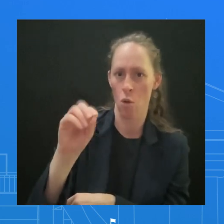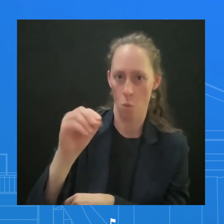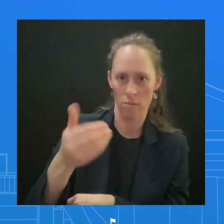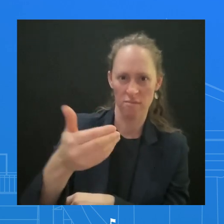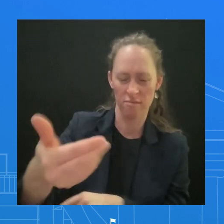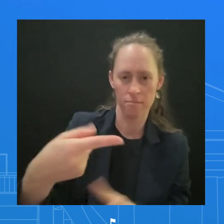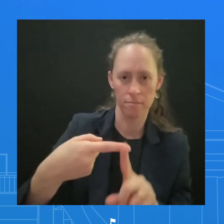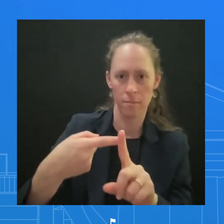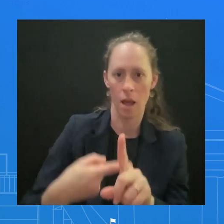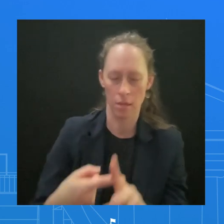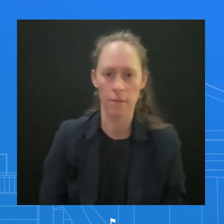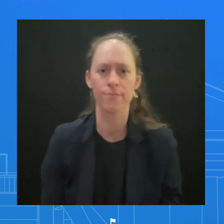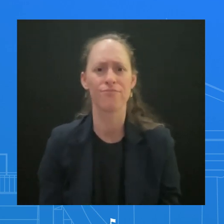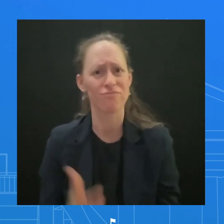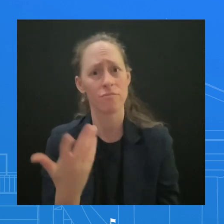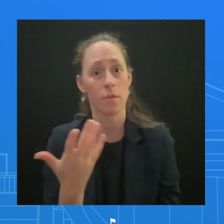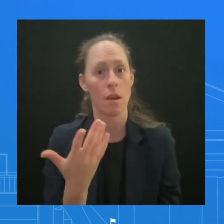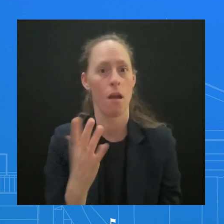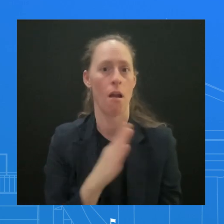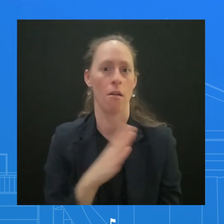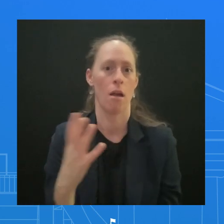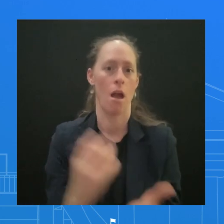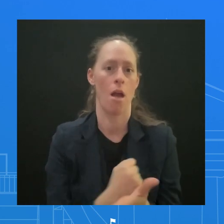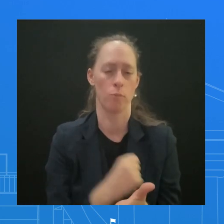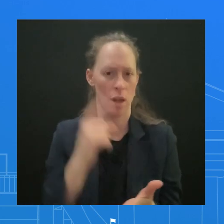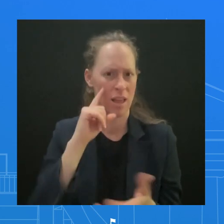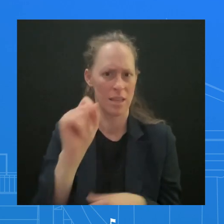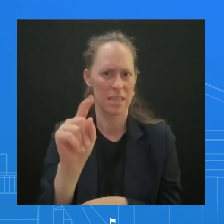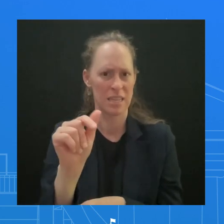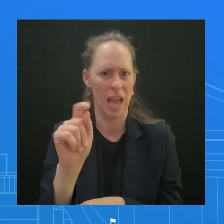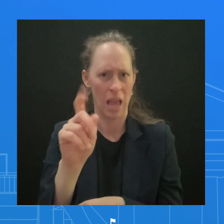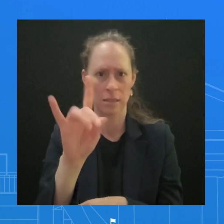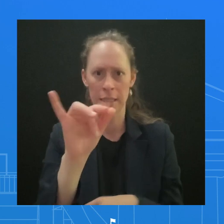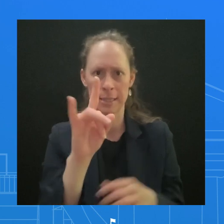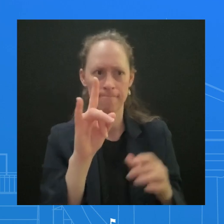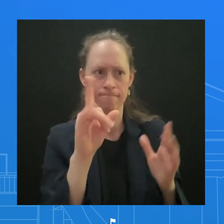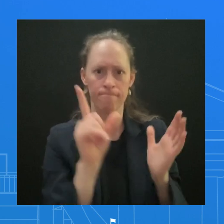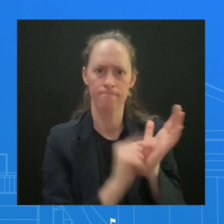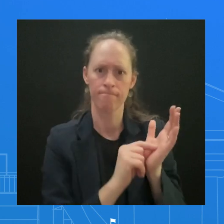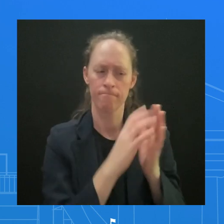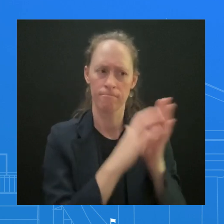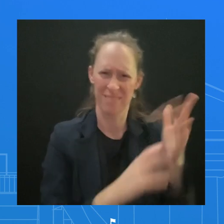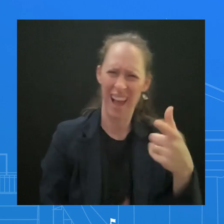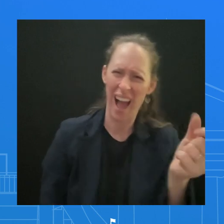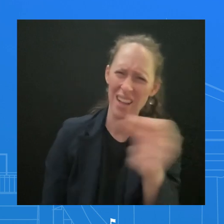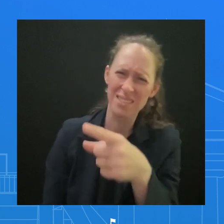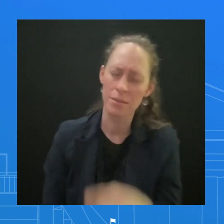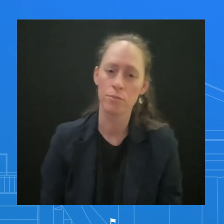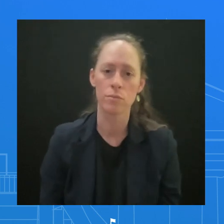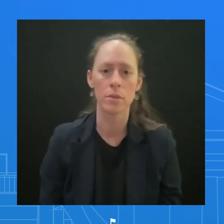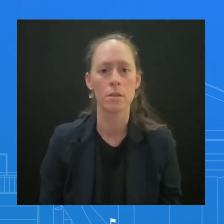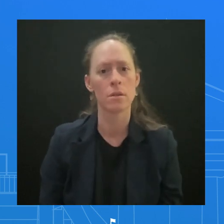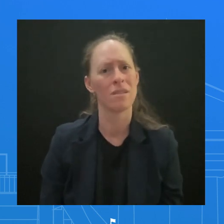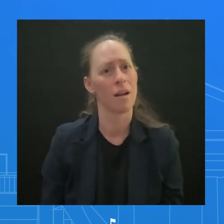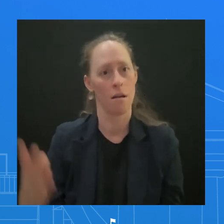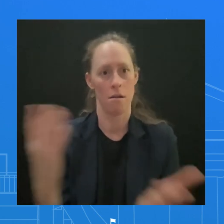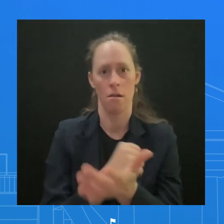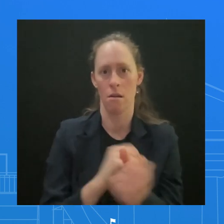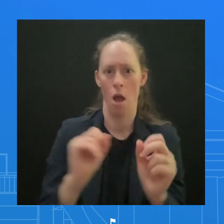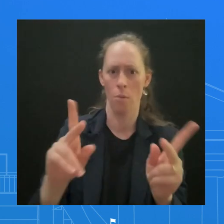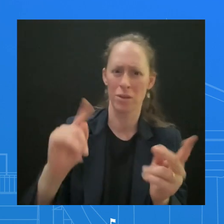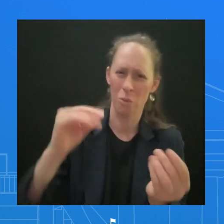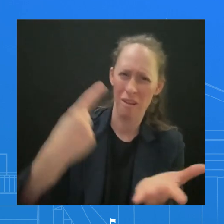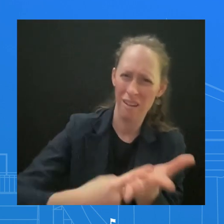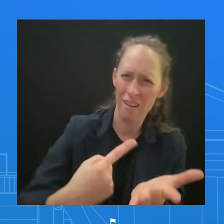State Department put a statement out. I'd certainly encourage you to talk to them, but it was a good opportunity for dialogue about nuclear safety protocols and